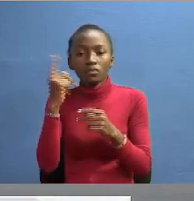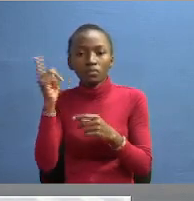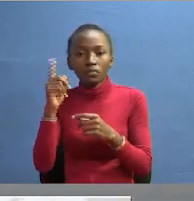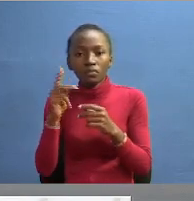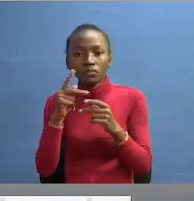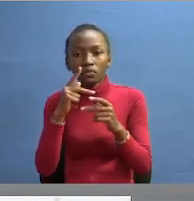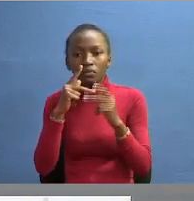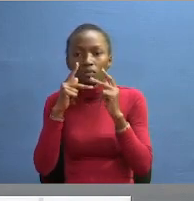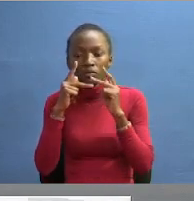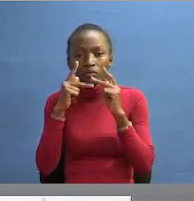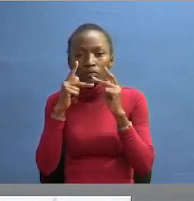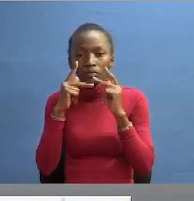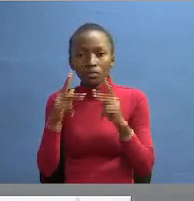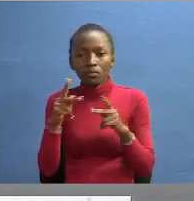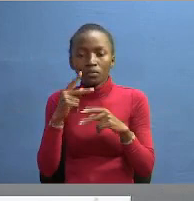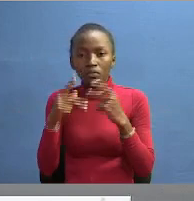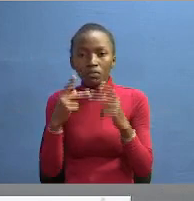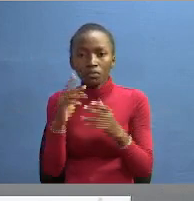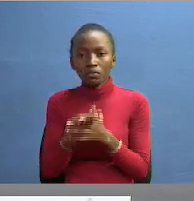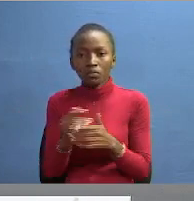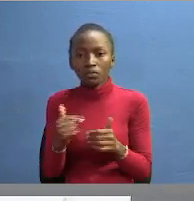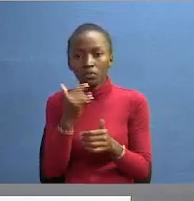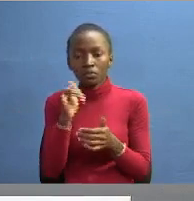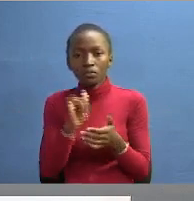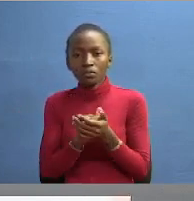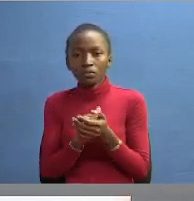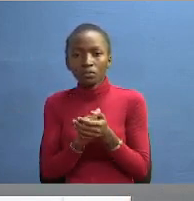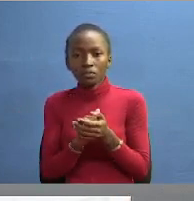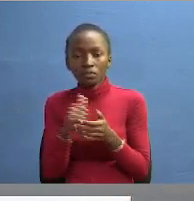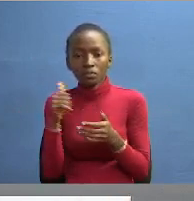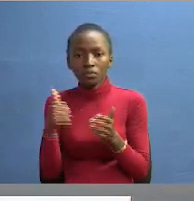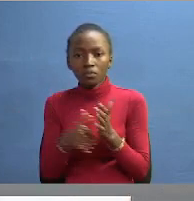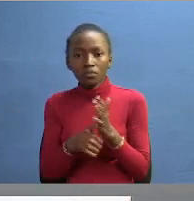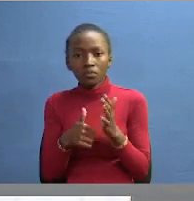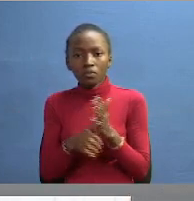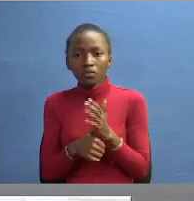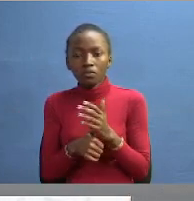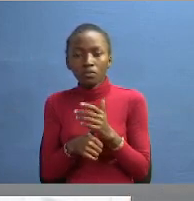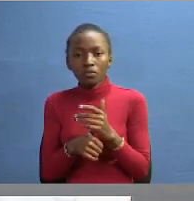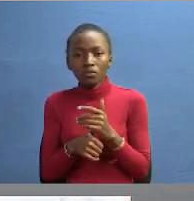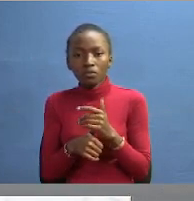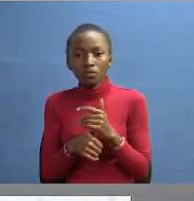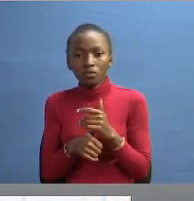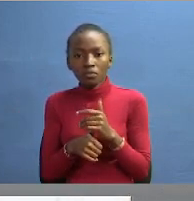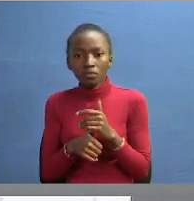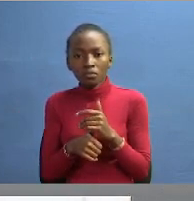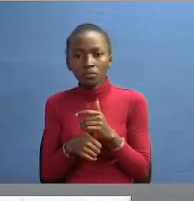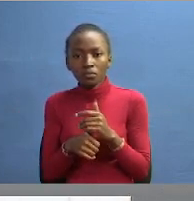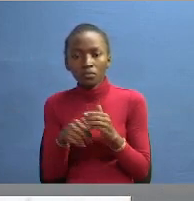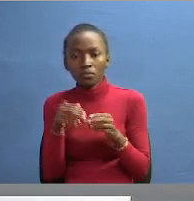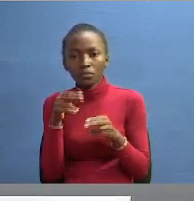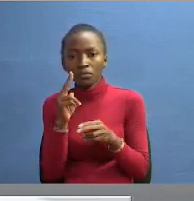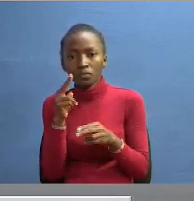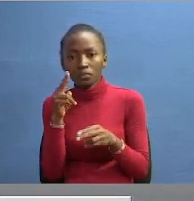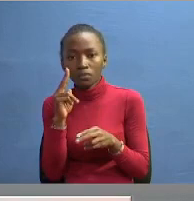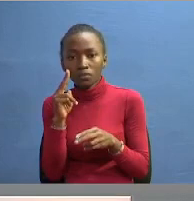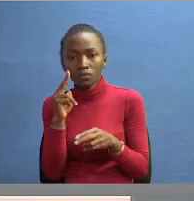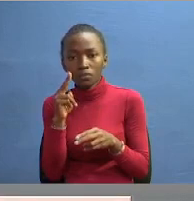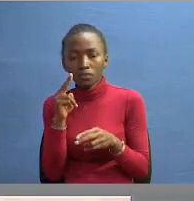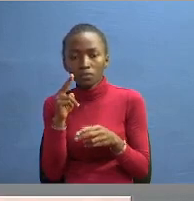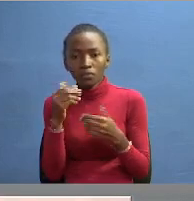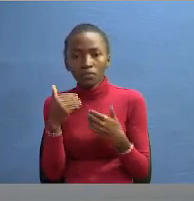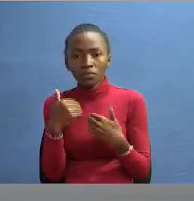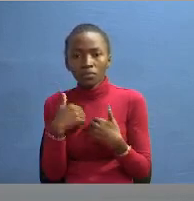said that the problem ailing the Eastern DRC is that firearms are in the hands of wrong people. That is